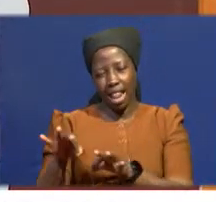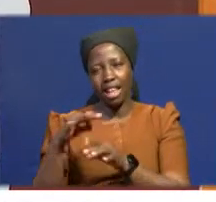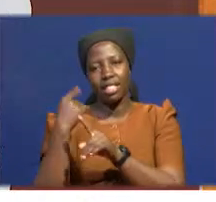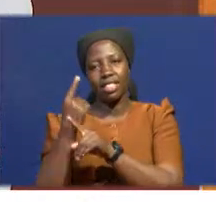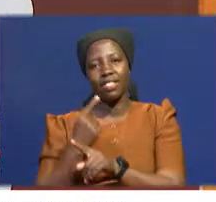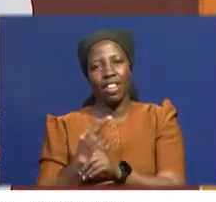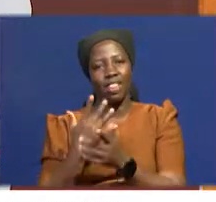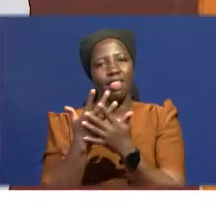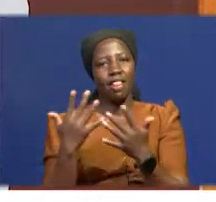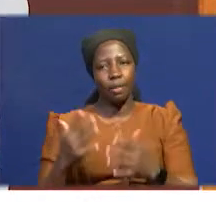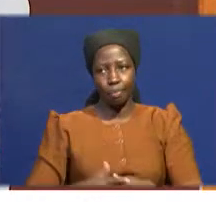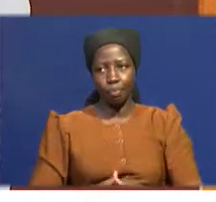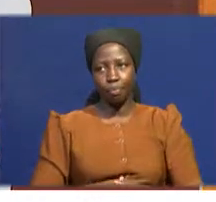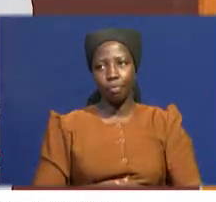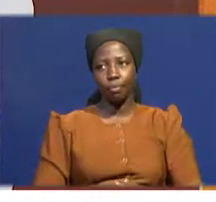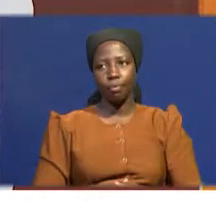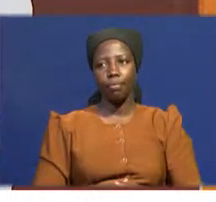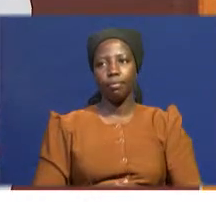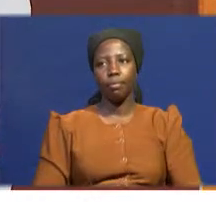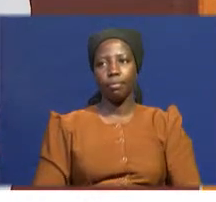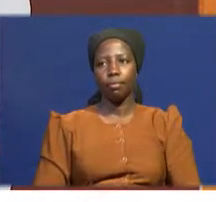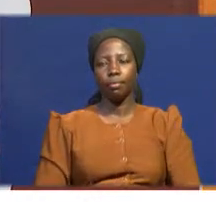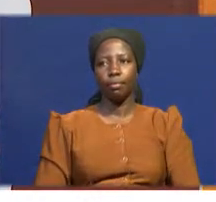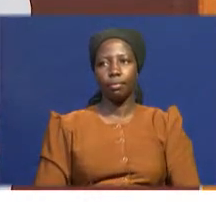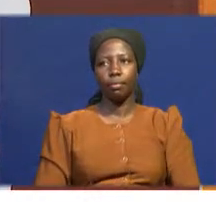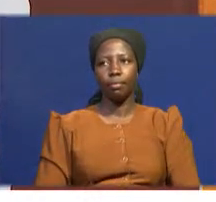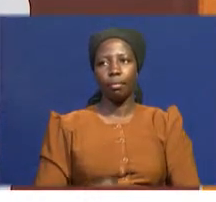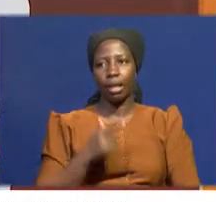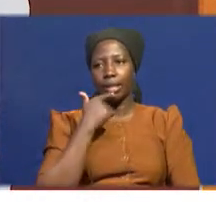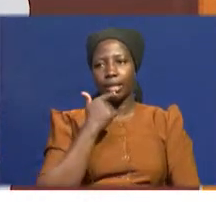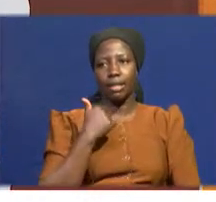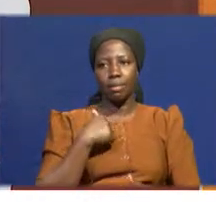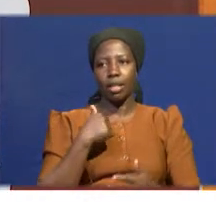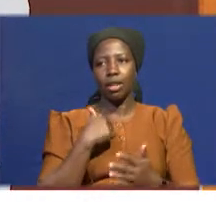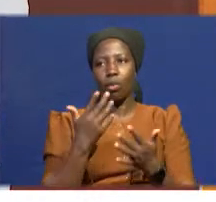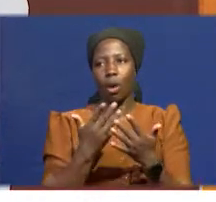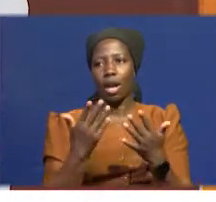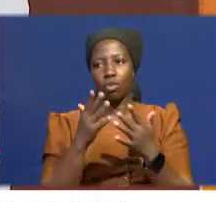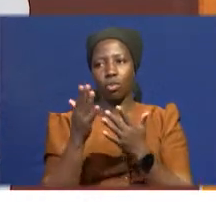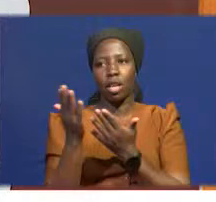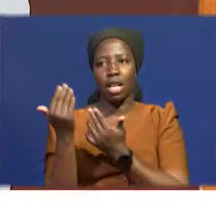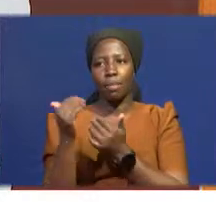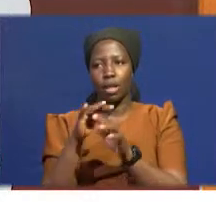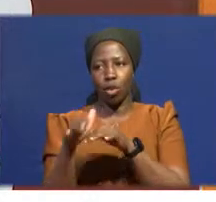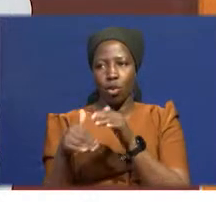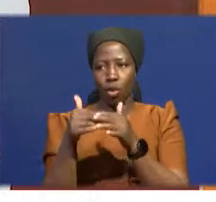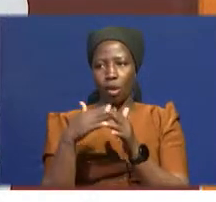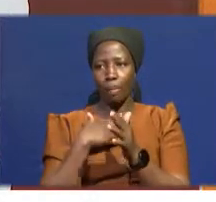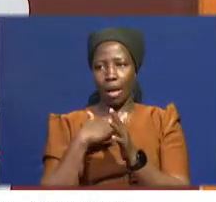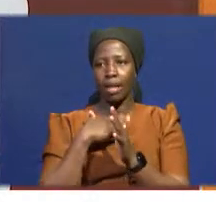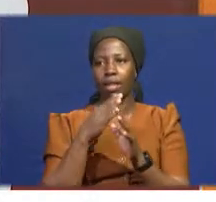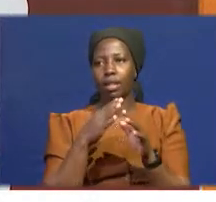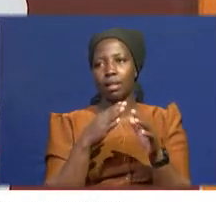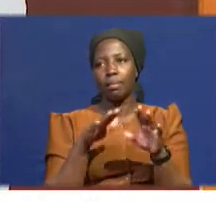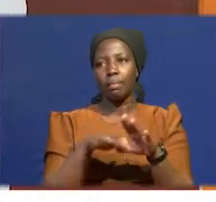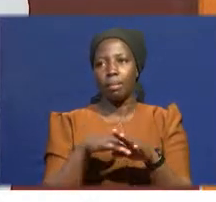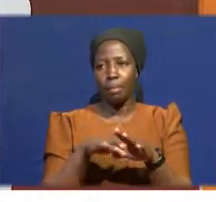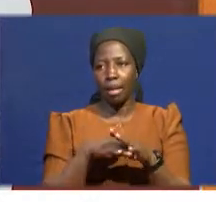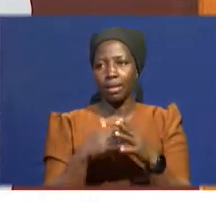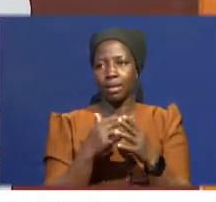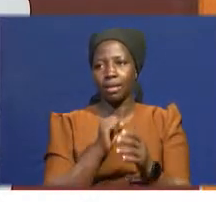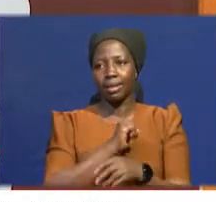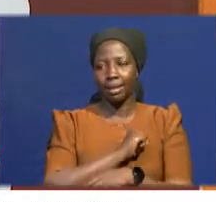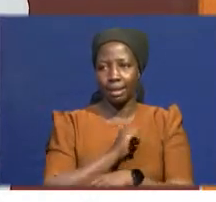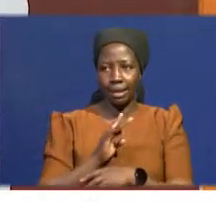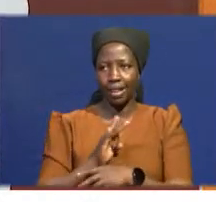One, the stage markings. So it tells me where to expect all my marshals. It also has the route map, which I